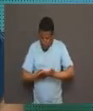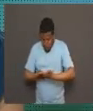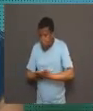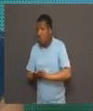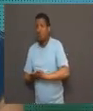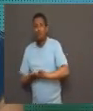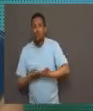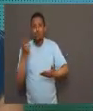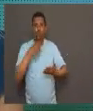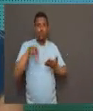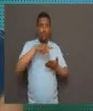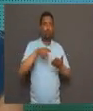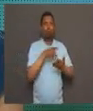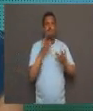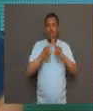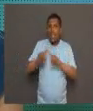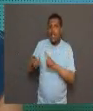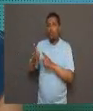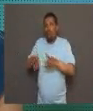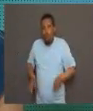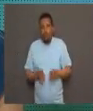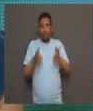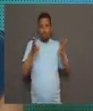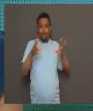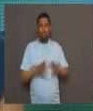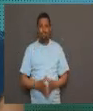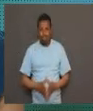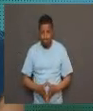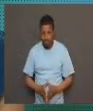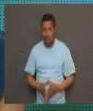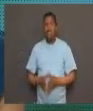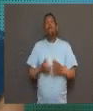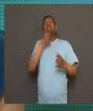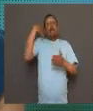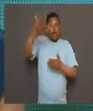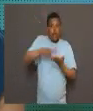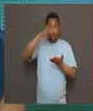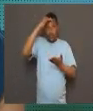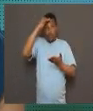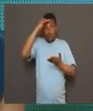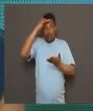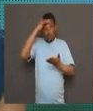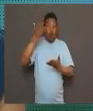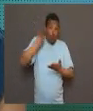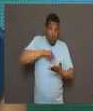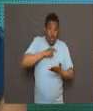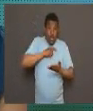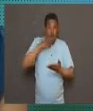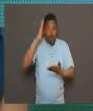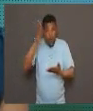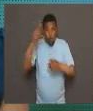using a sketch map to trace a variety of routes. In our next